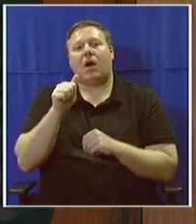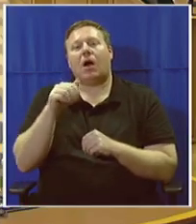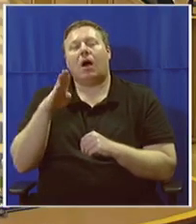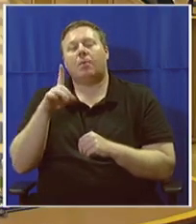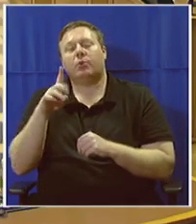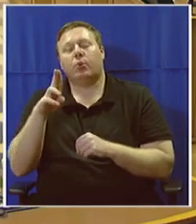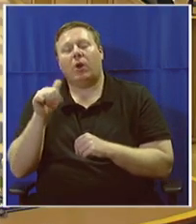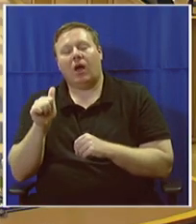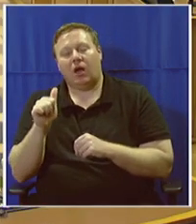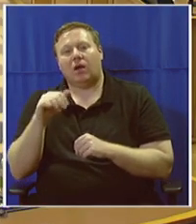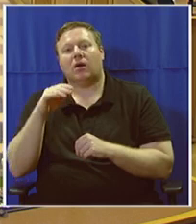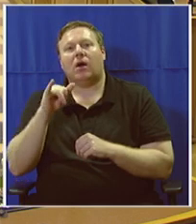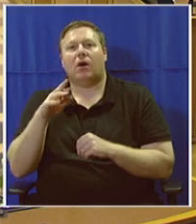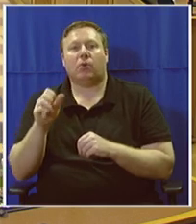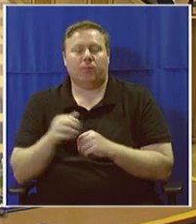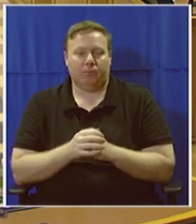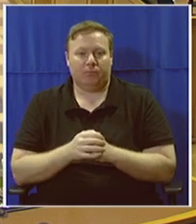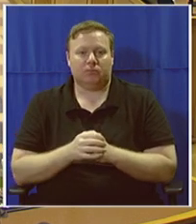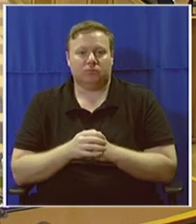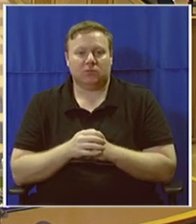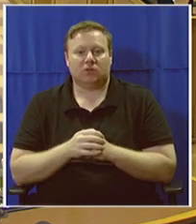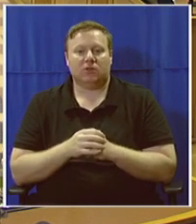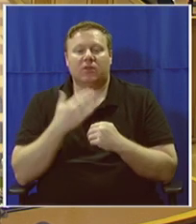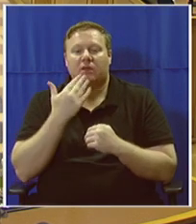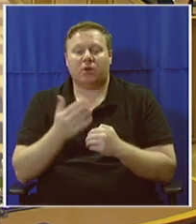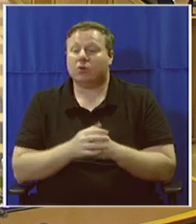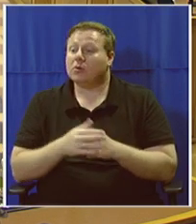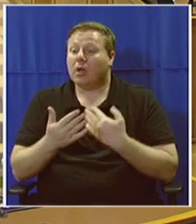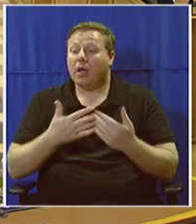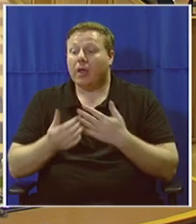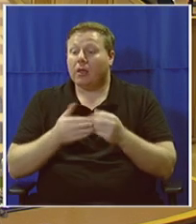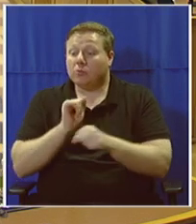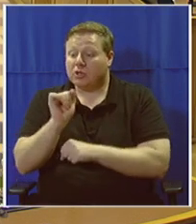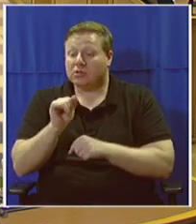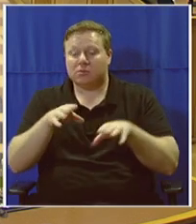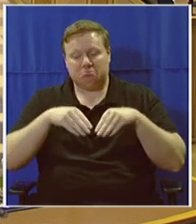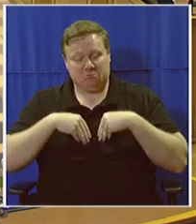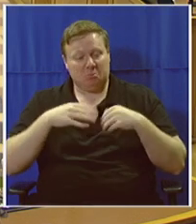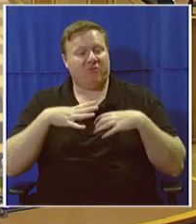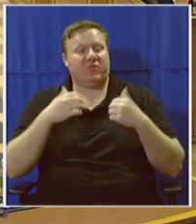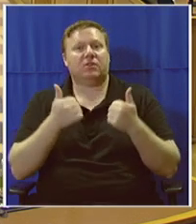Thank you. Are there any objections to the motion? No objections. Agreed to. ANC?